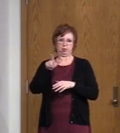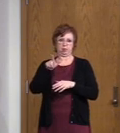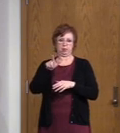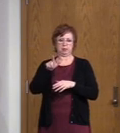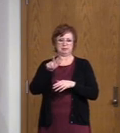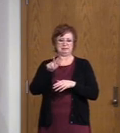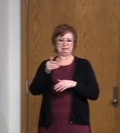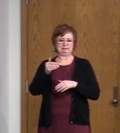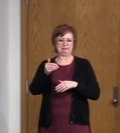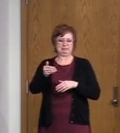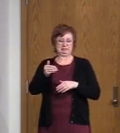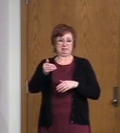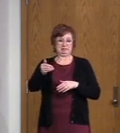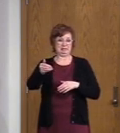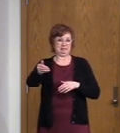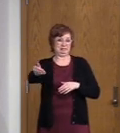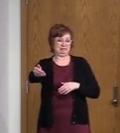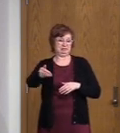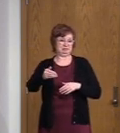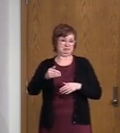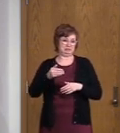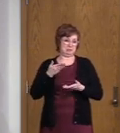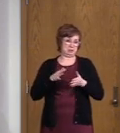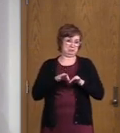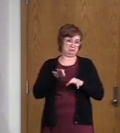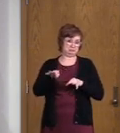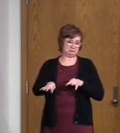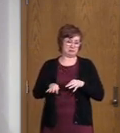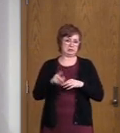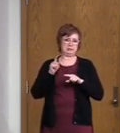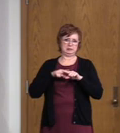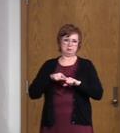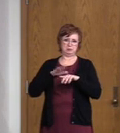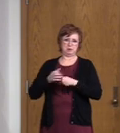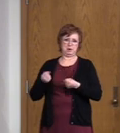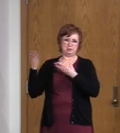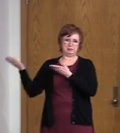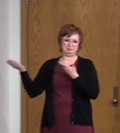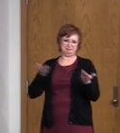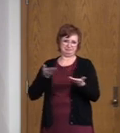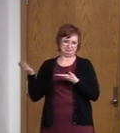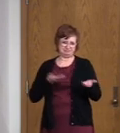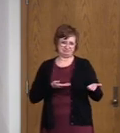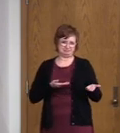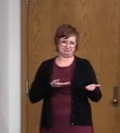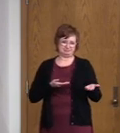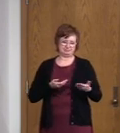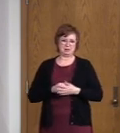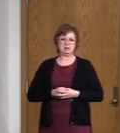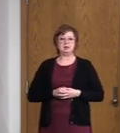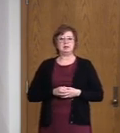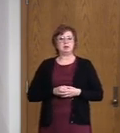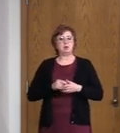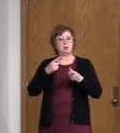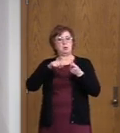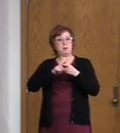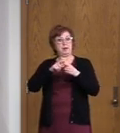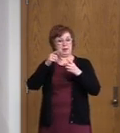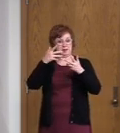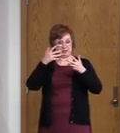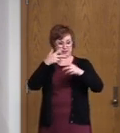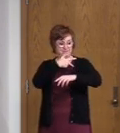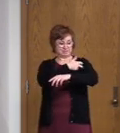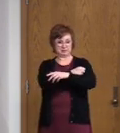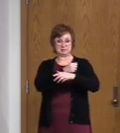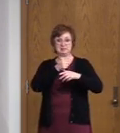may be pushed out depending, again, on vaccine supply. And the finish point of the vaccination program is also going to be dependent